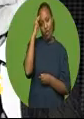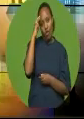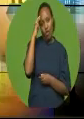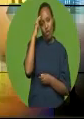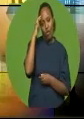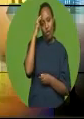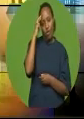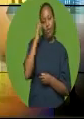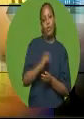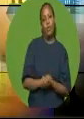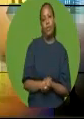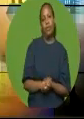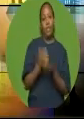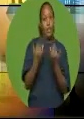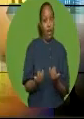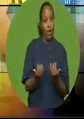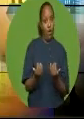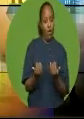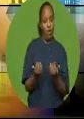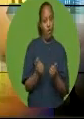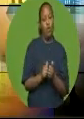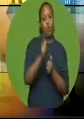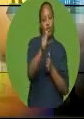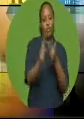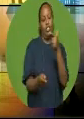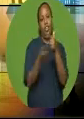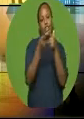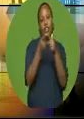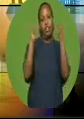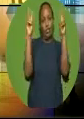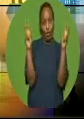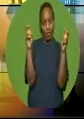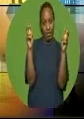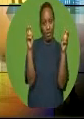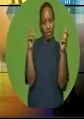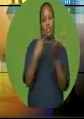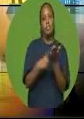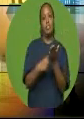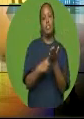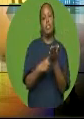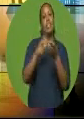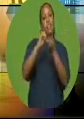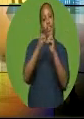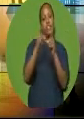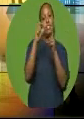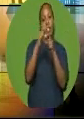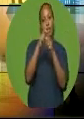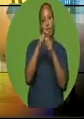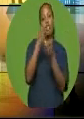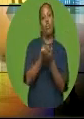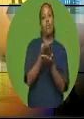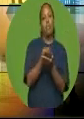Robbins. Now, let us move to our second topic, that is, defining the